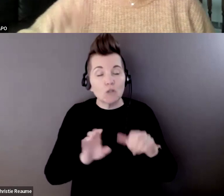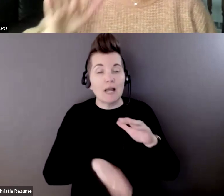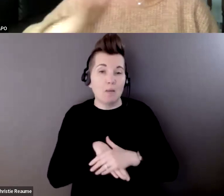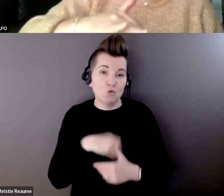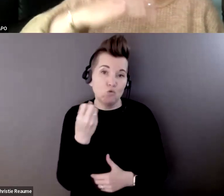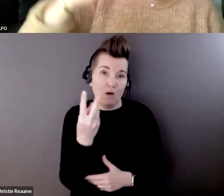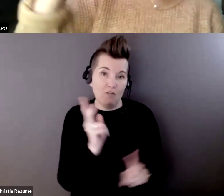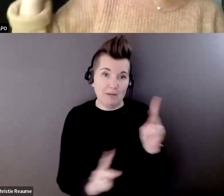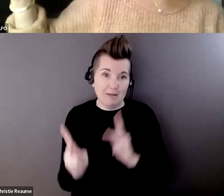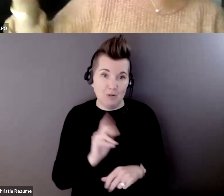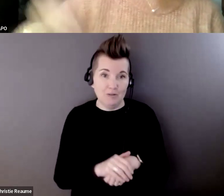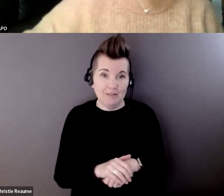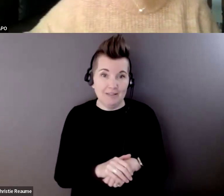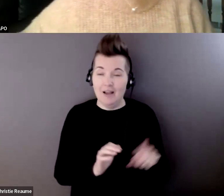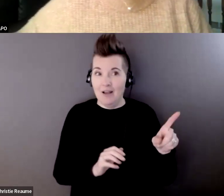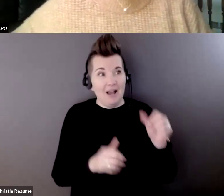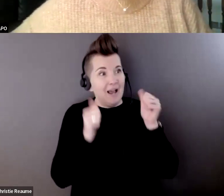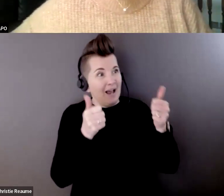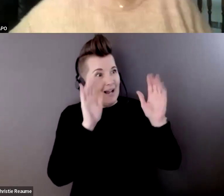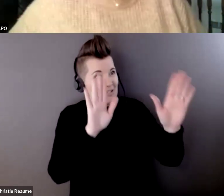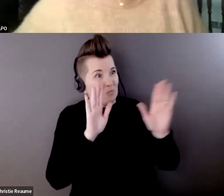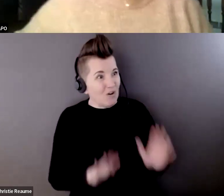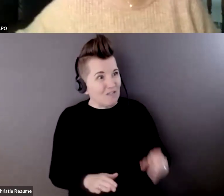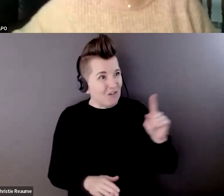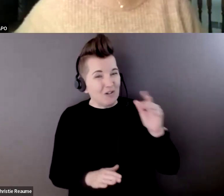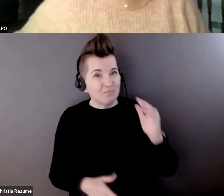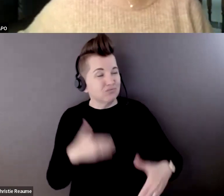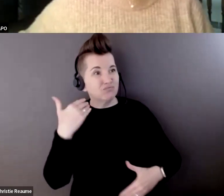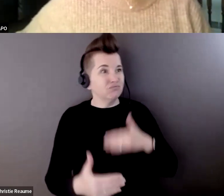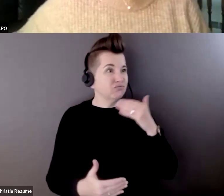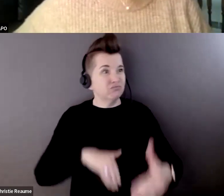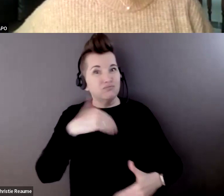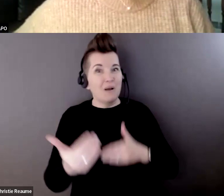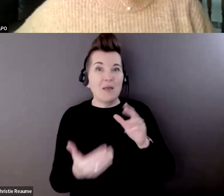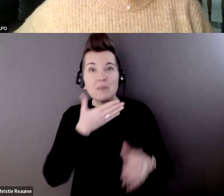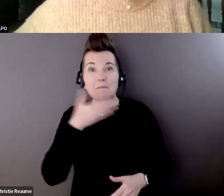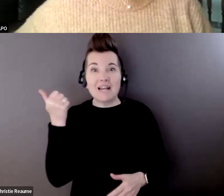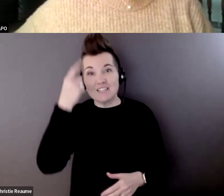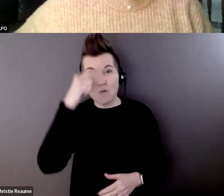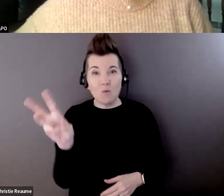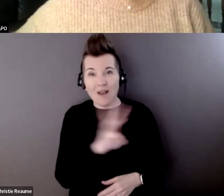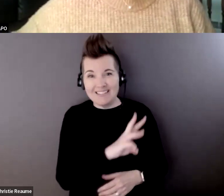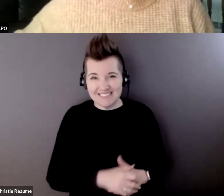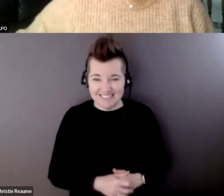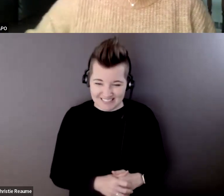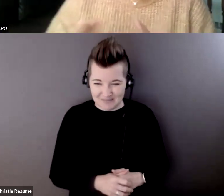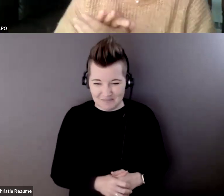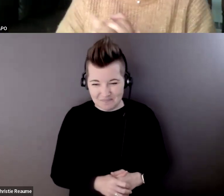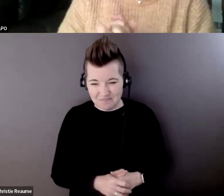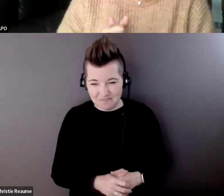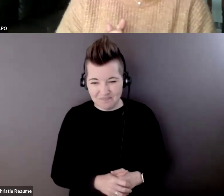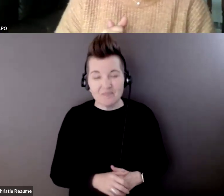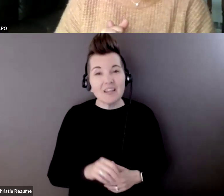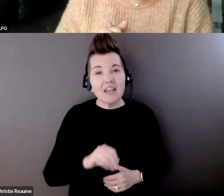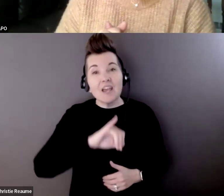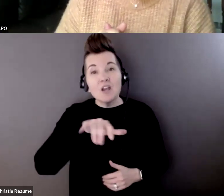hear. Alberta just keeps moving leaps and know. bounds. It's amazing. The best of the West, right? Yeah, for sure. Joanne, I have one more